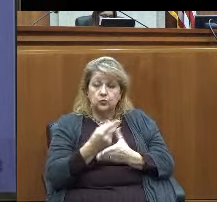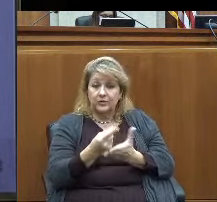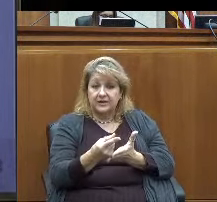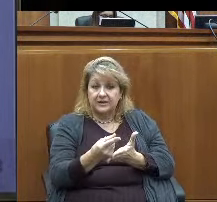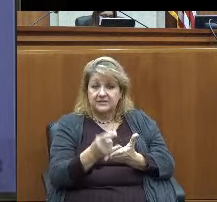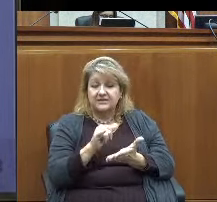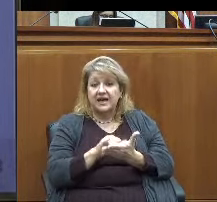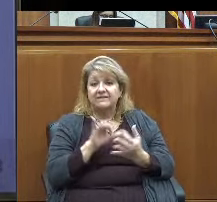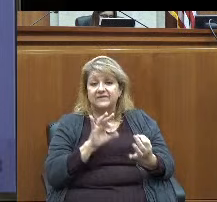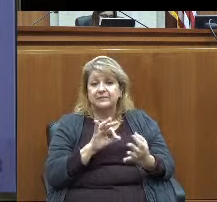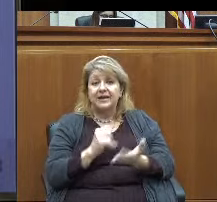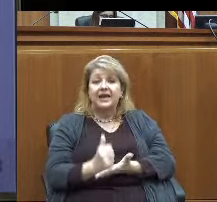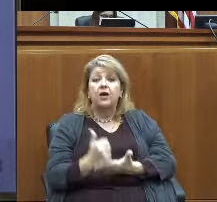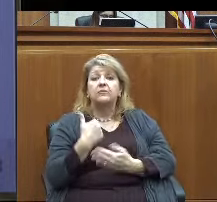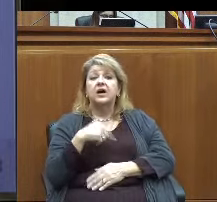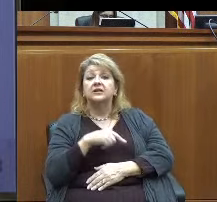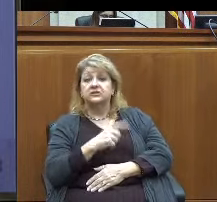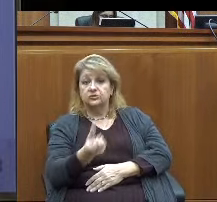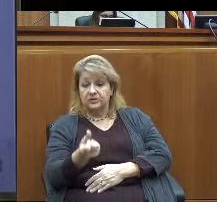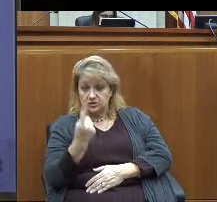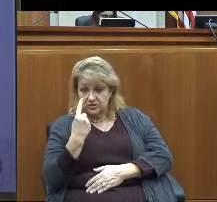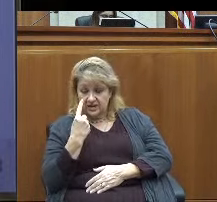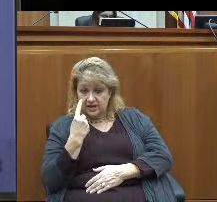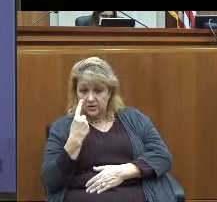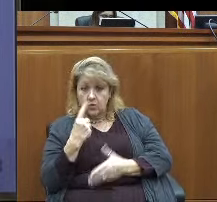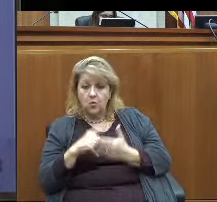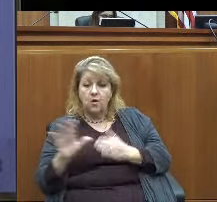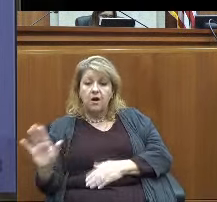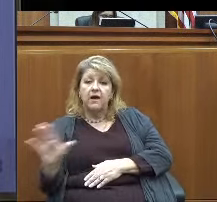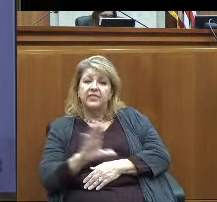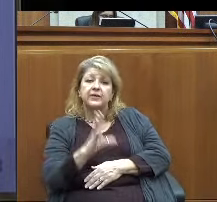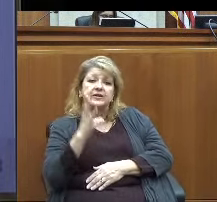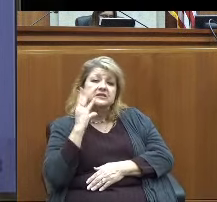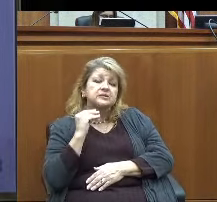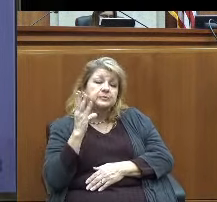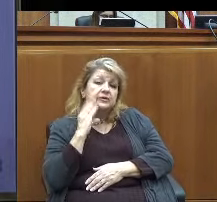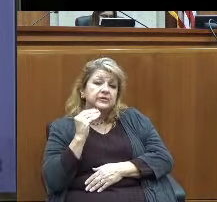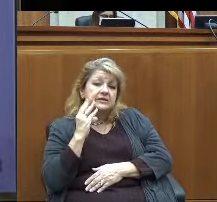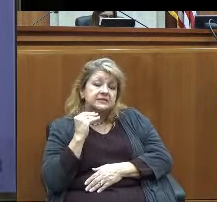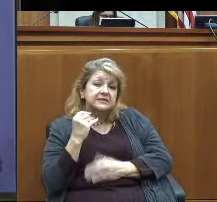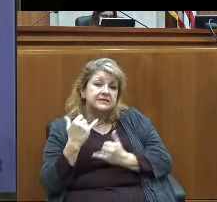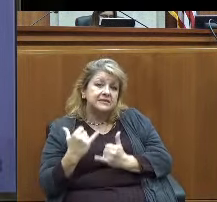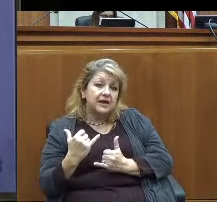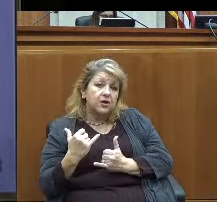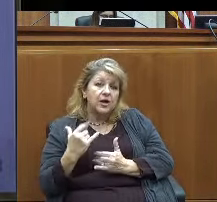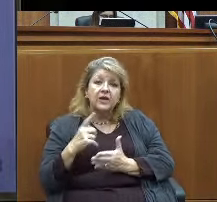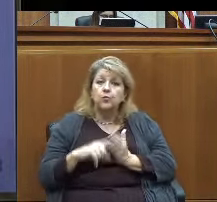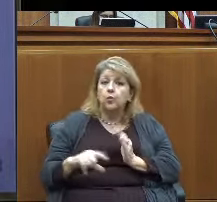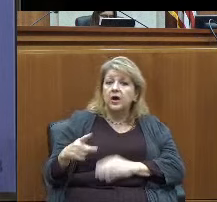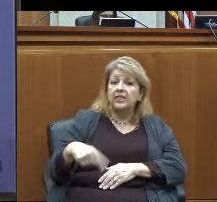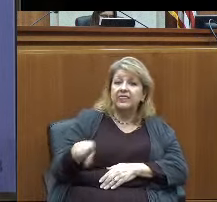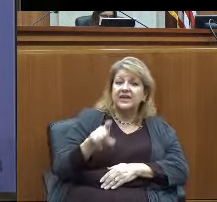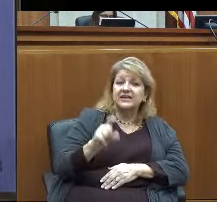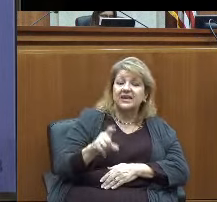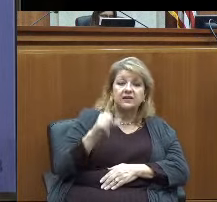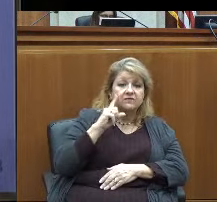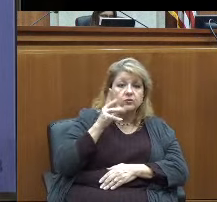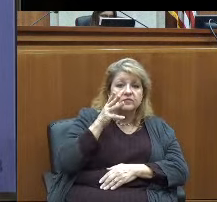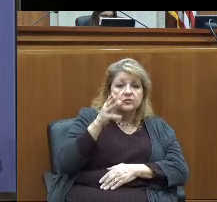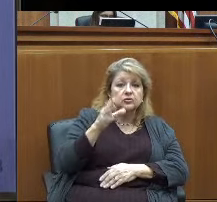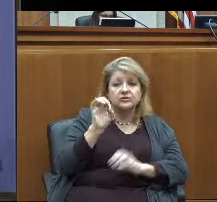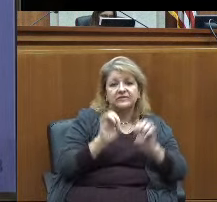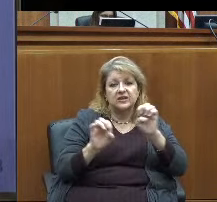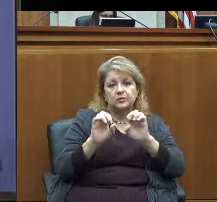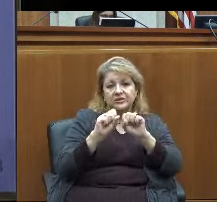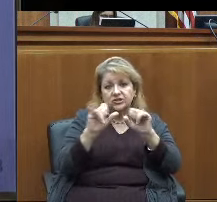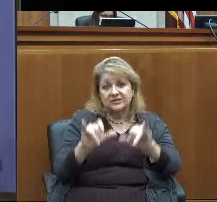And that feedback will help us understand what experiences our current educators are having and their needs for a future evaluation